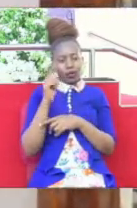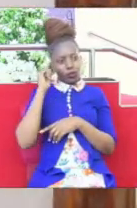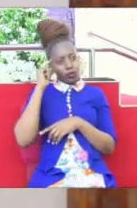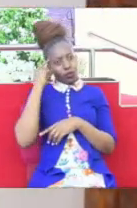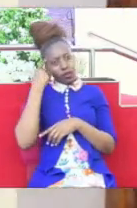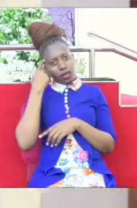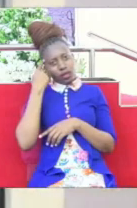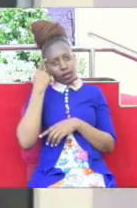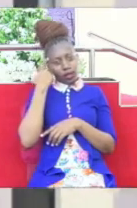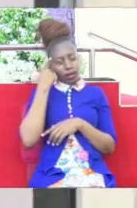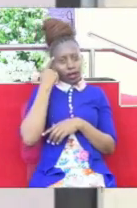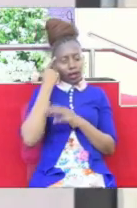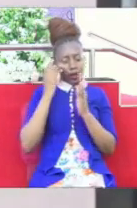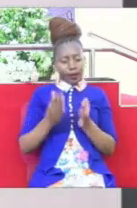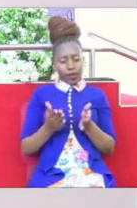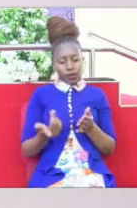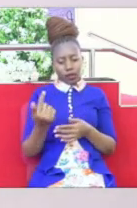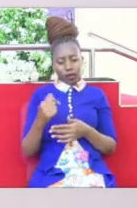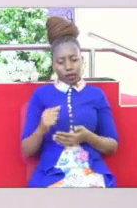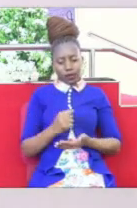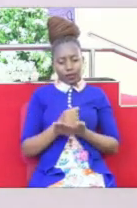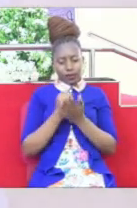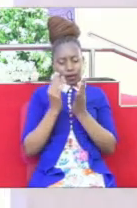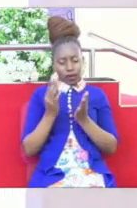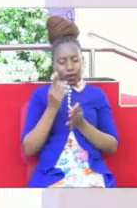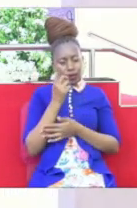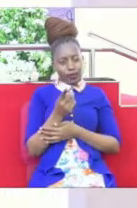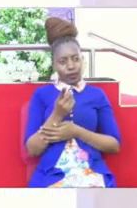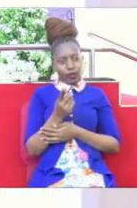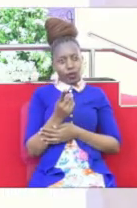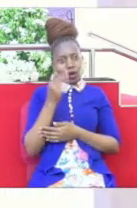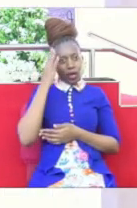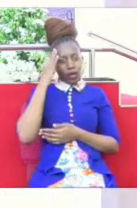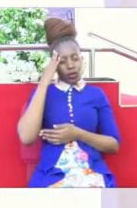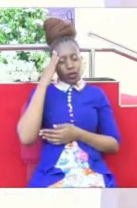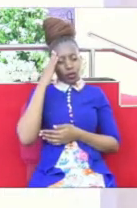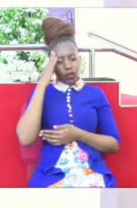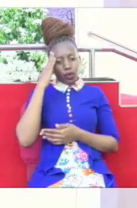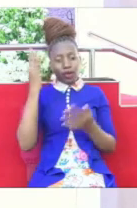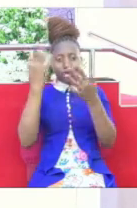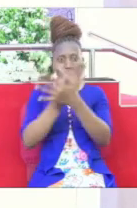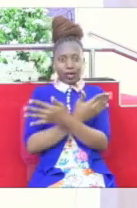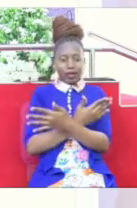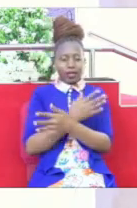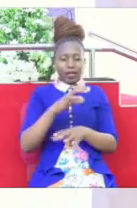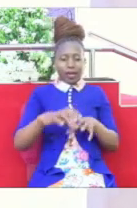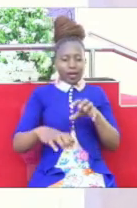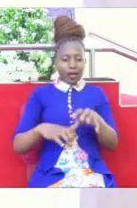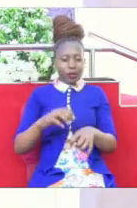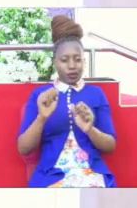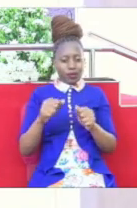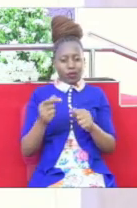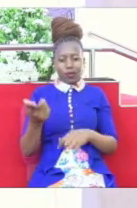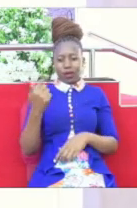going to be coming to pay you a visit. Unajua ikifika pale usiku mambo yataharibika sana, wanyama wanaweza kuja kukuandama. You've had no water.